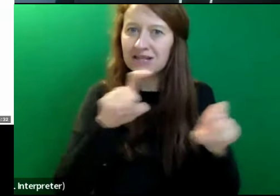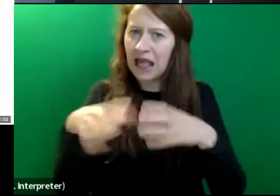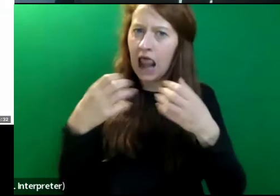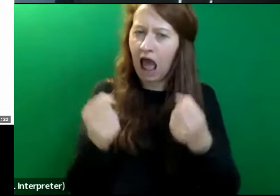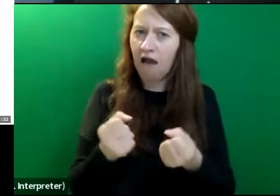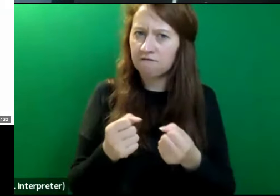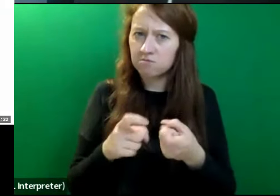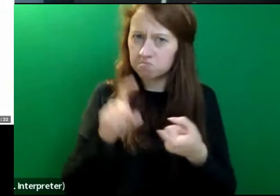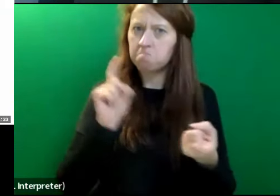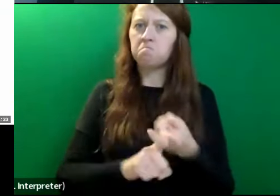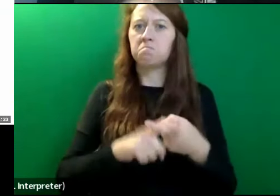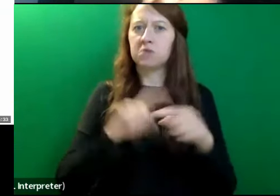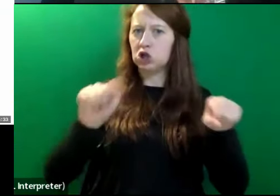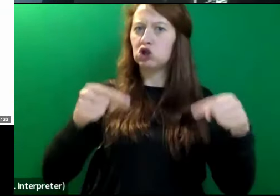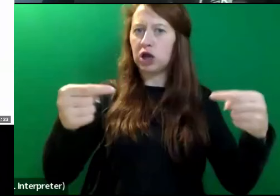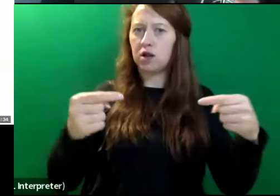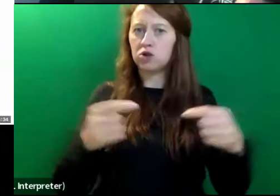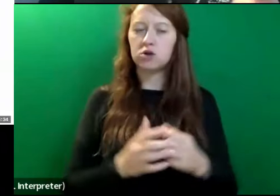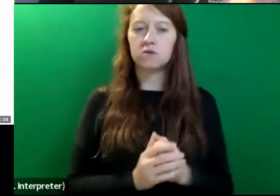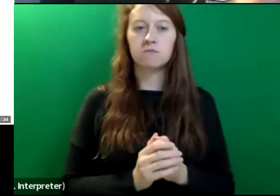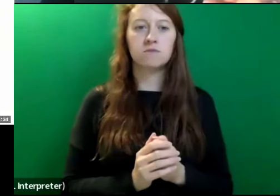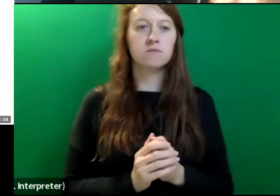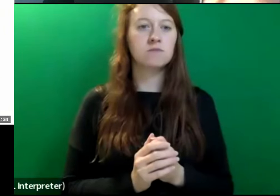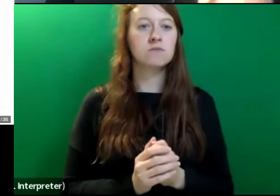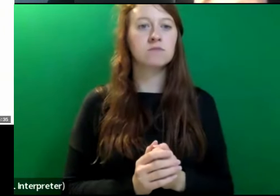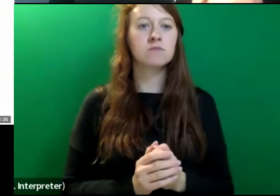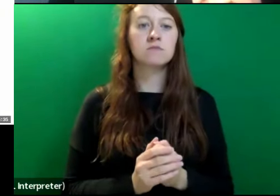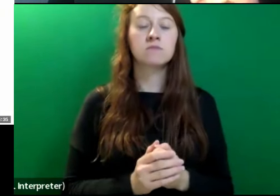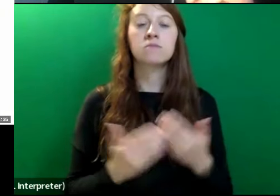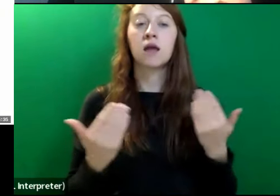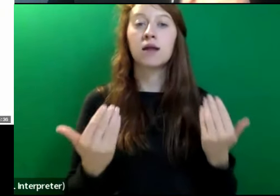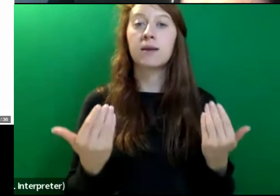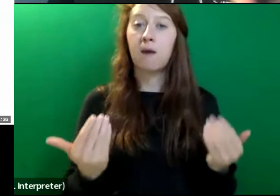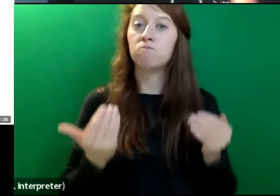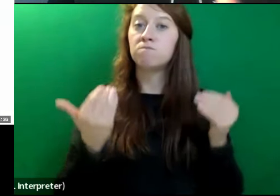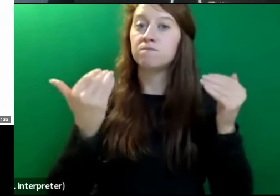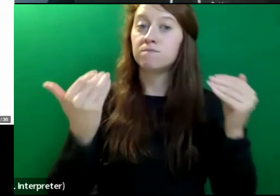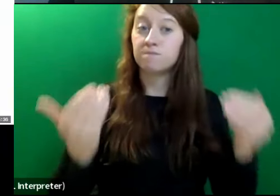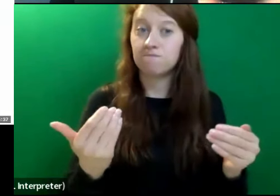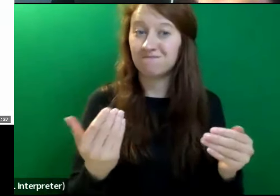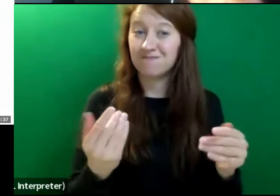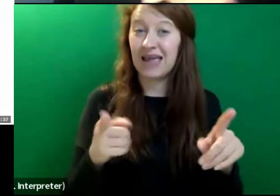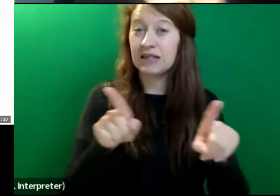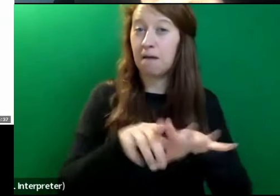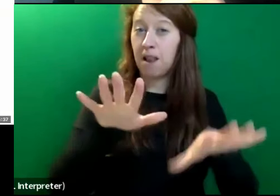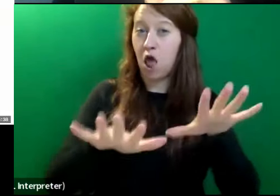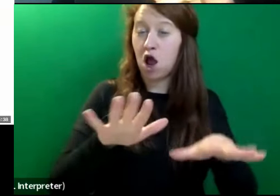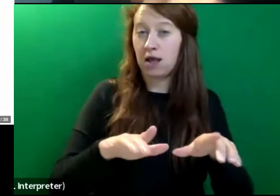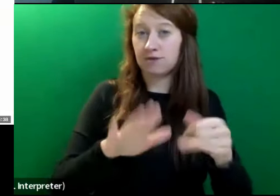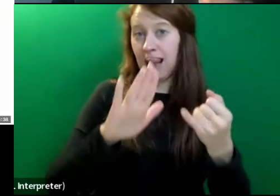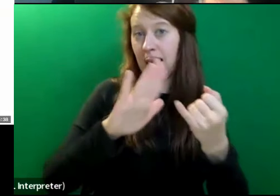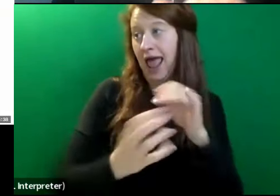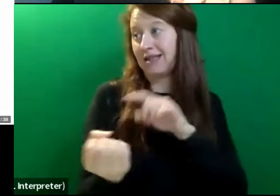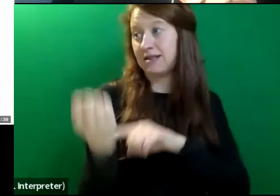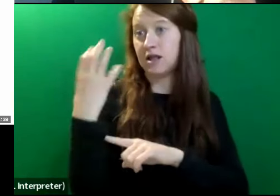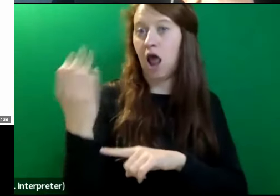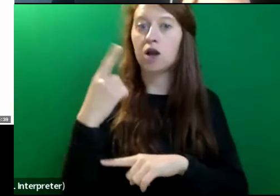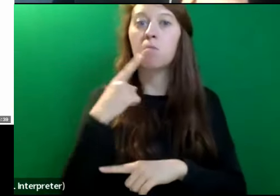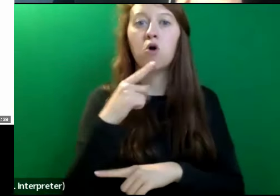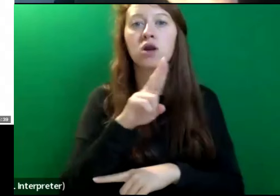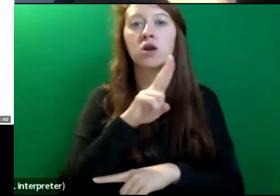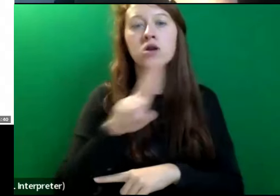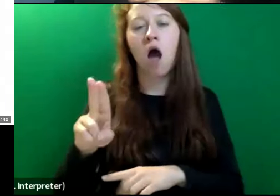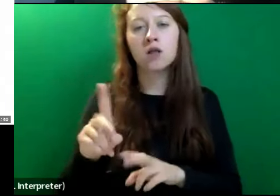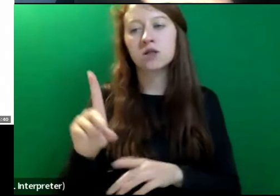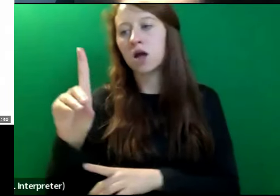Okay, so this next distribution is the same as the last slide, except for the non-dominant hand.